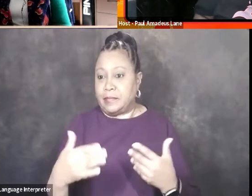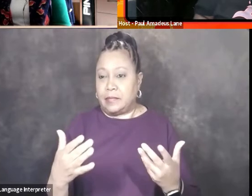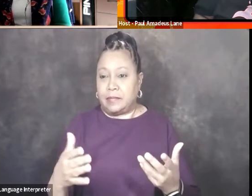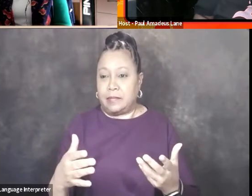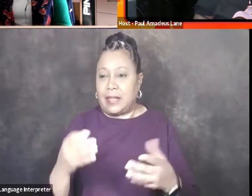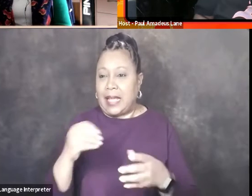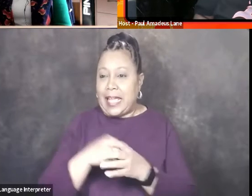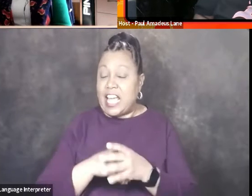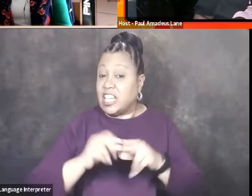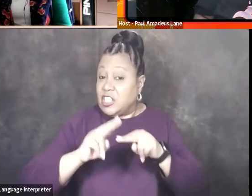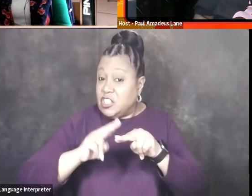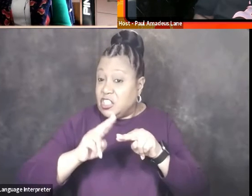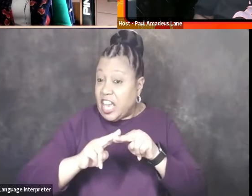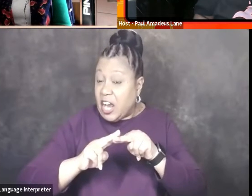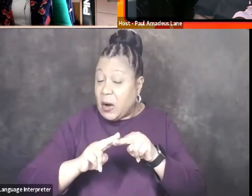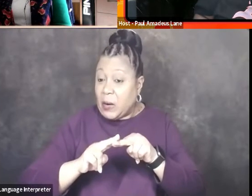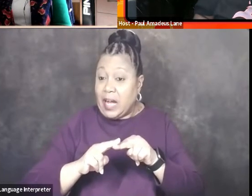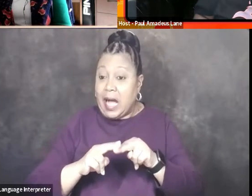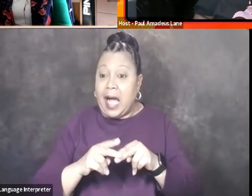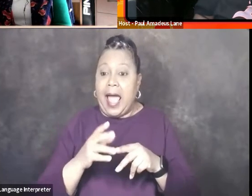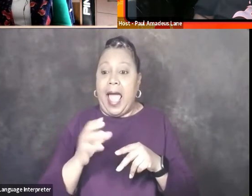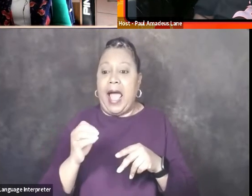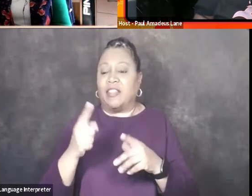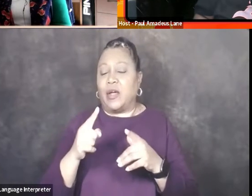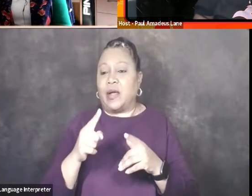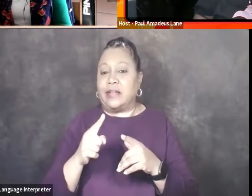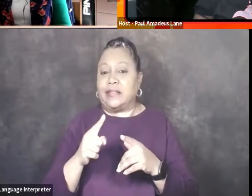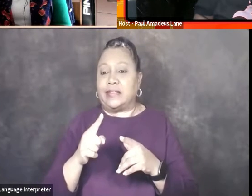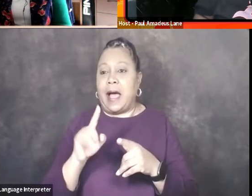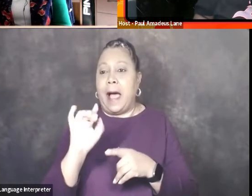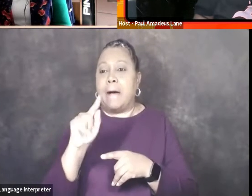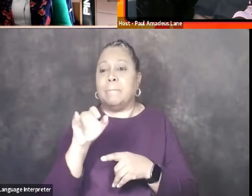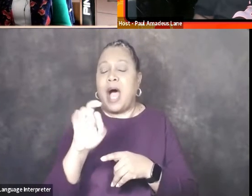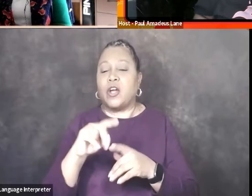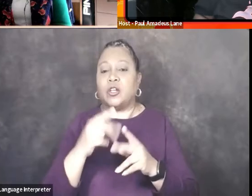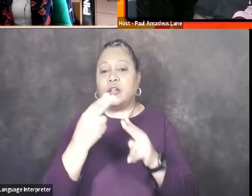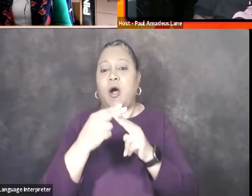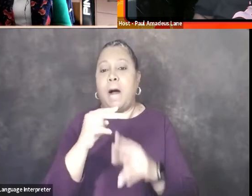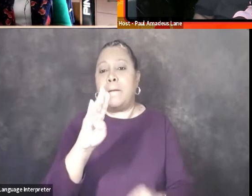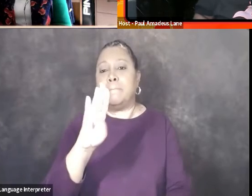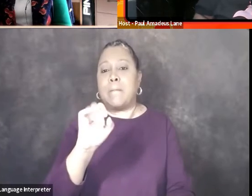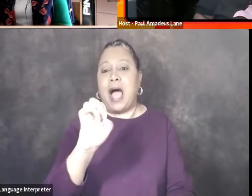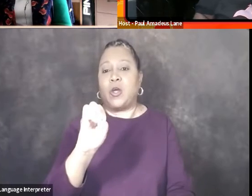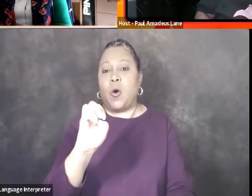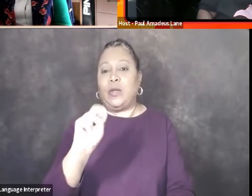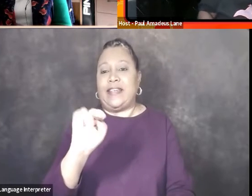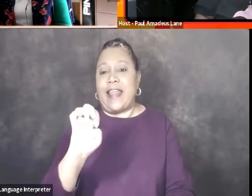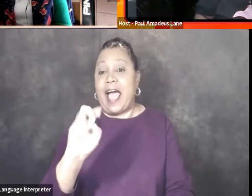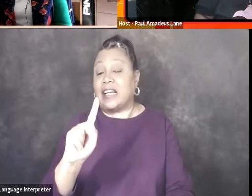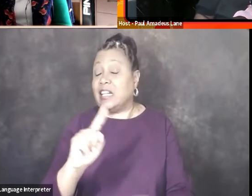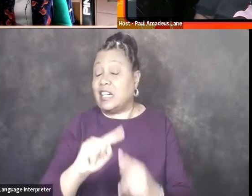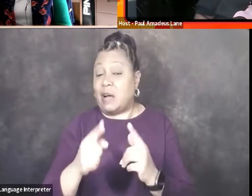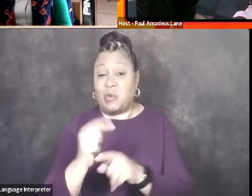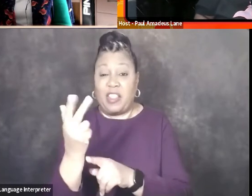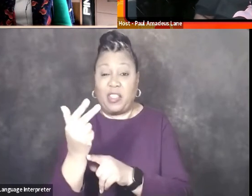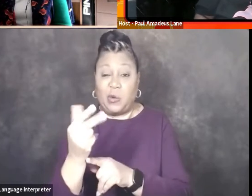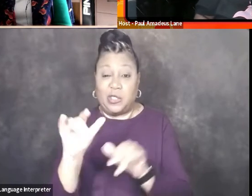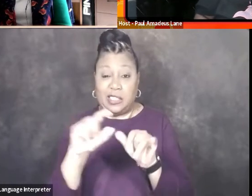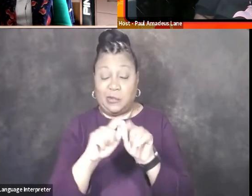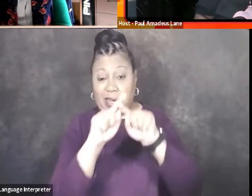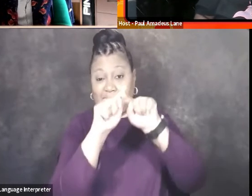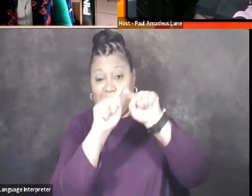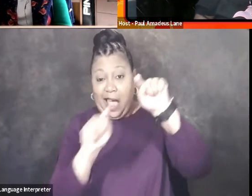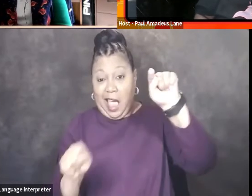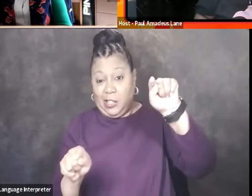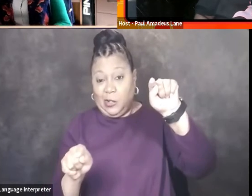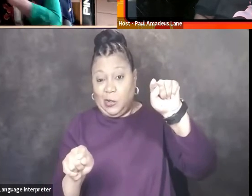in a chair, in a seated chair, there's a putter out there called Biomech that comes with a 13-degree angle